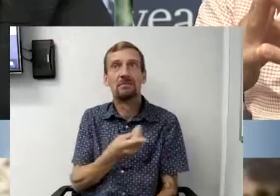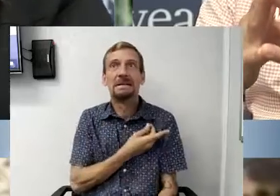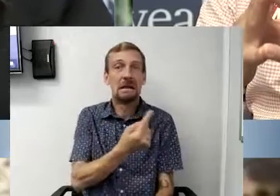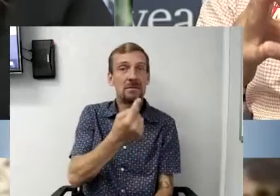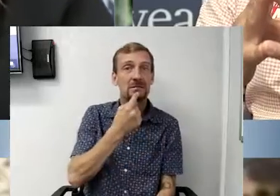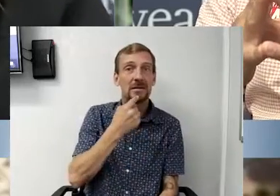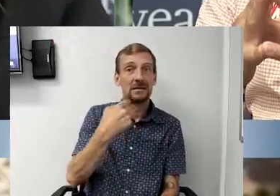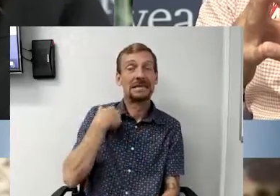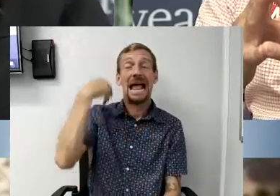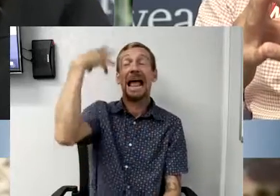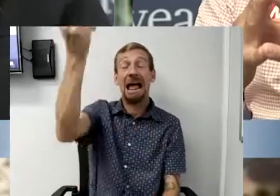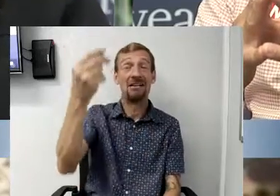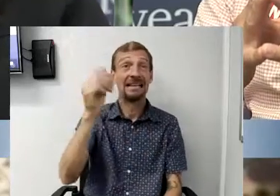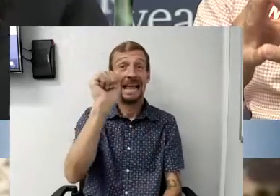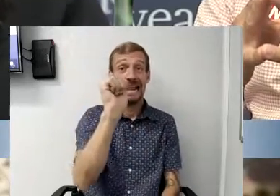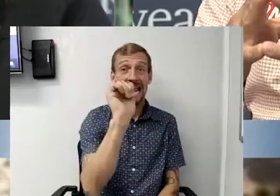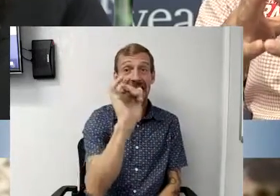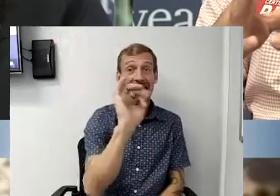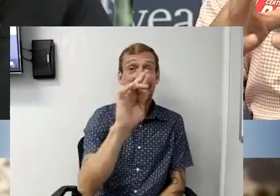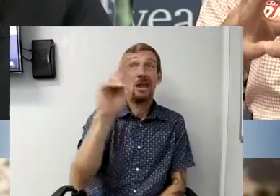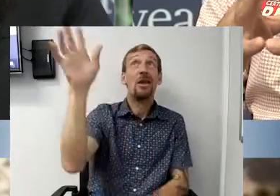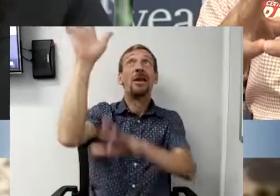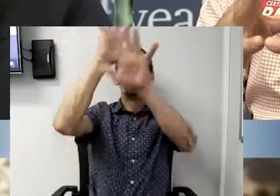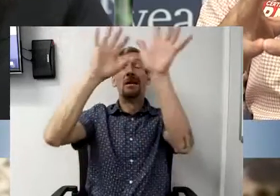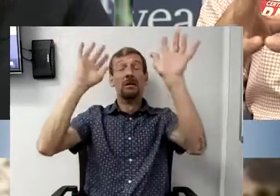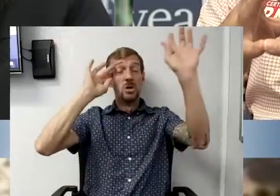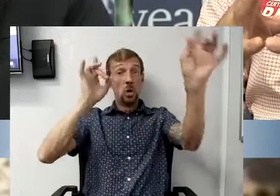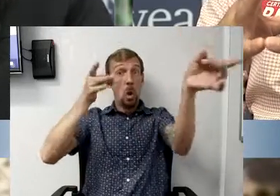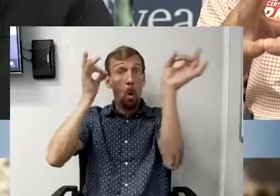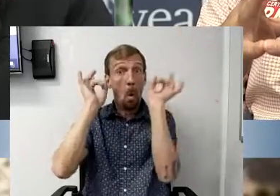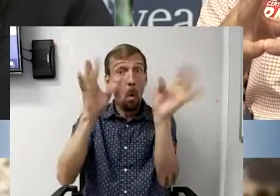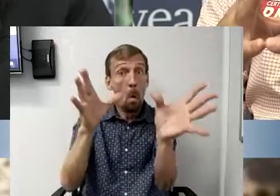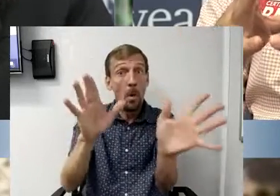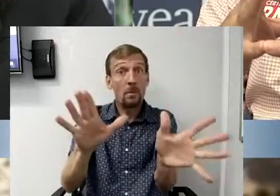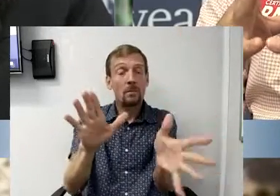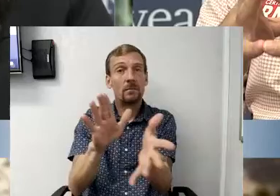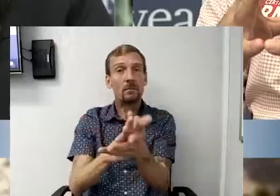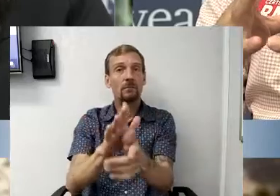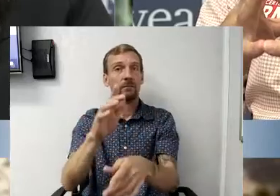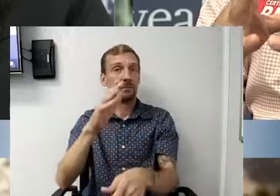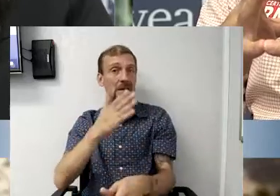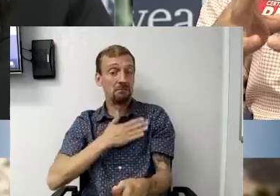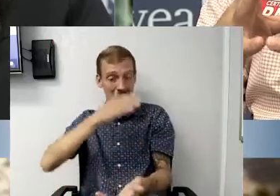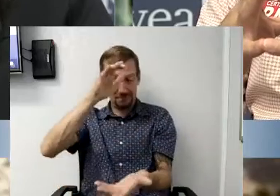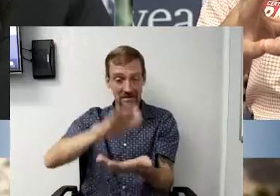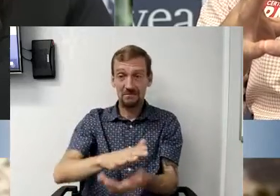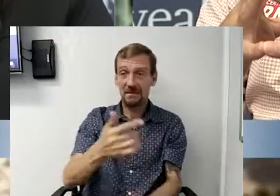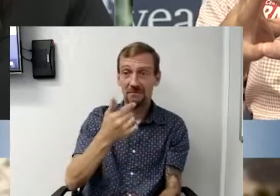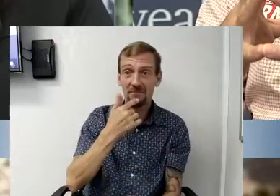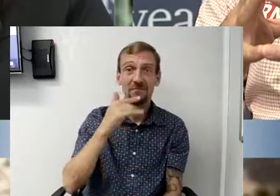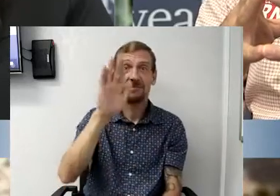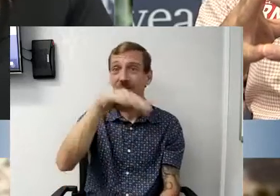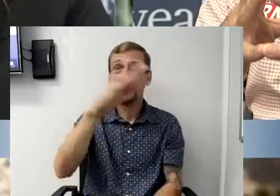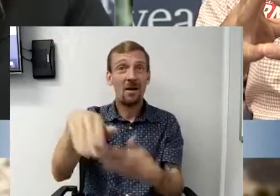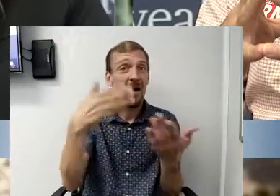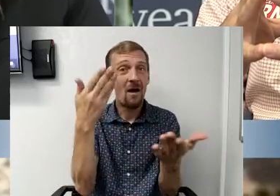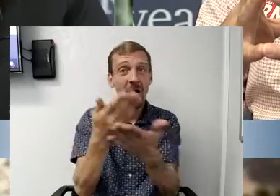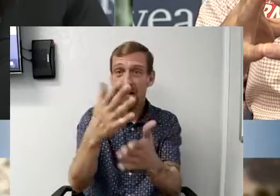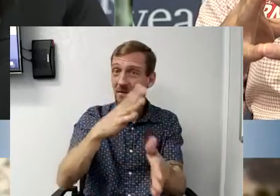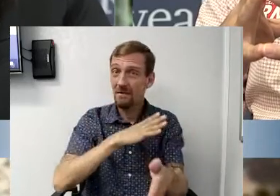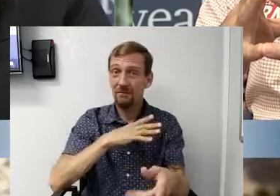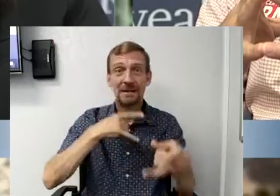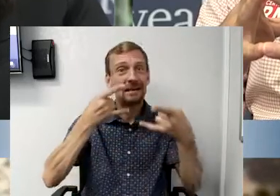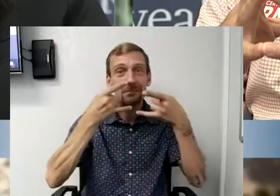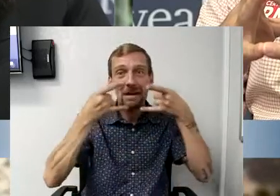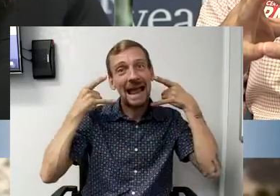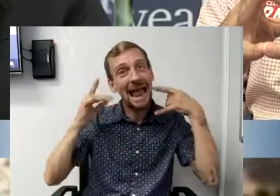air is atrocious. My husband made a comment about, be careful, the air is really bad today, but I'm like, we're all wearing masks. It's great.